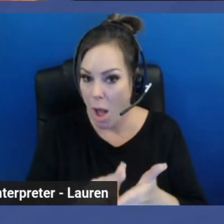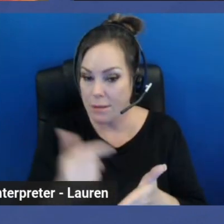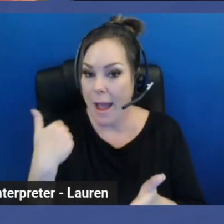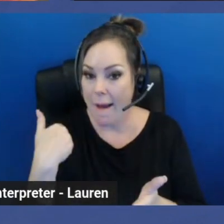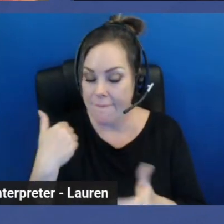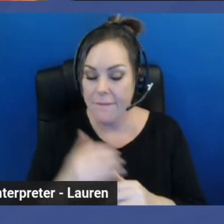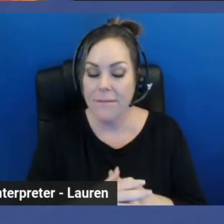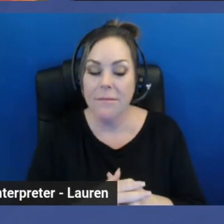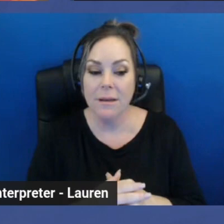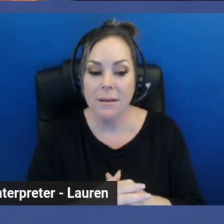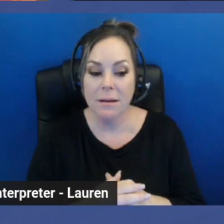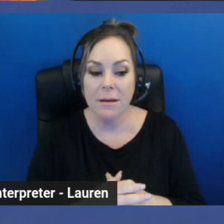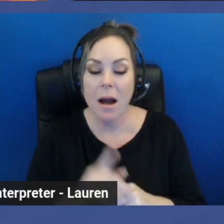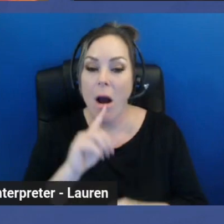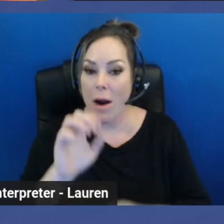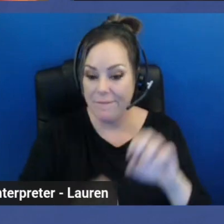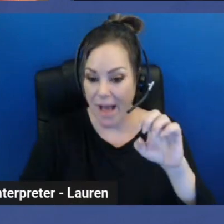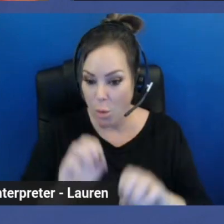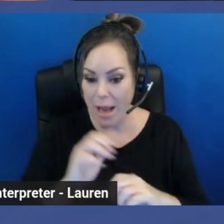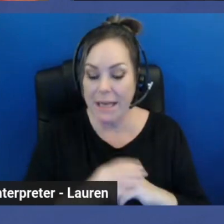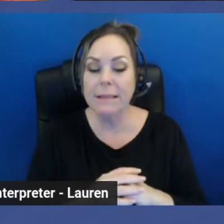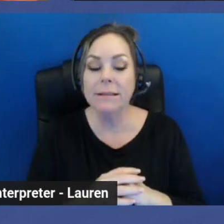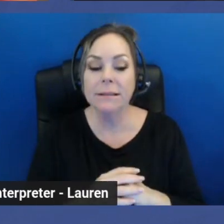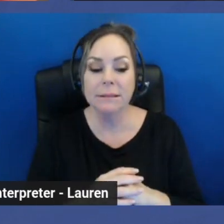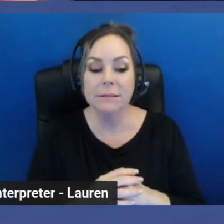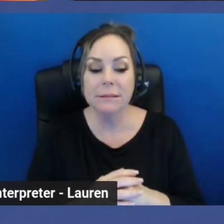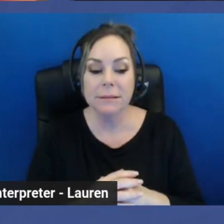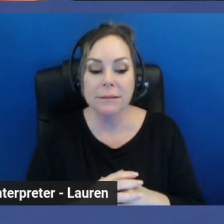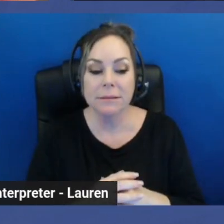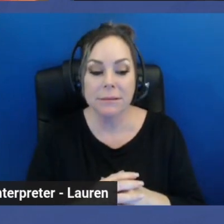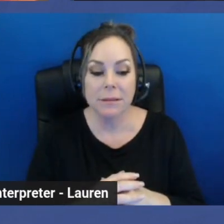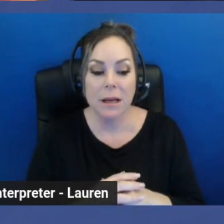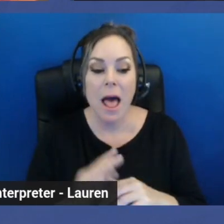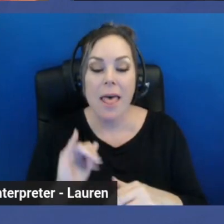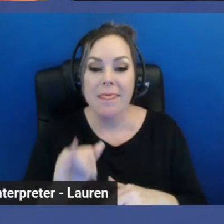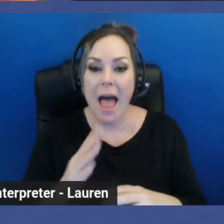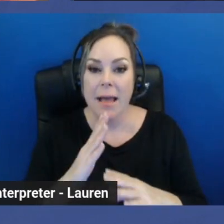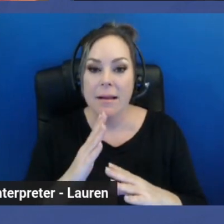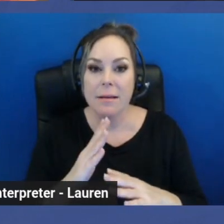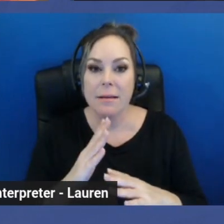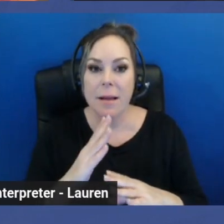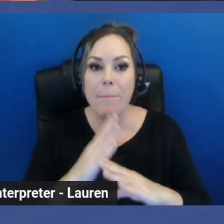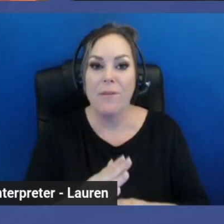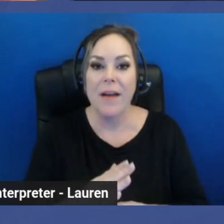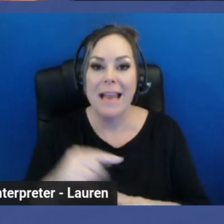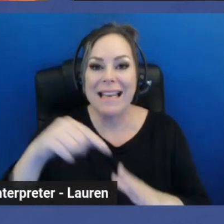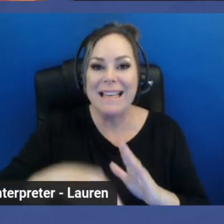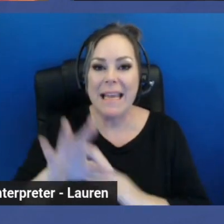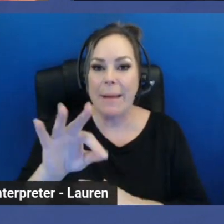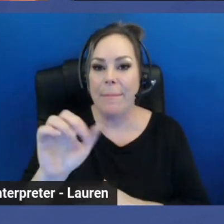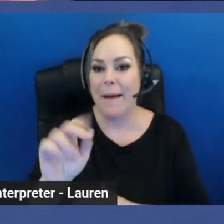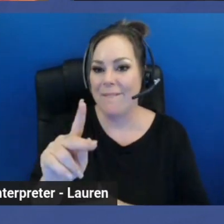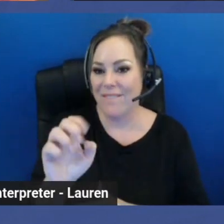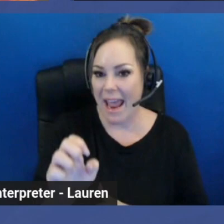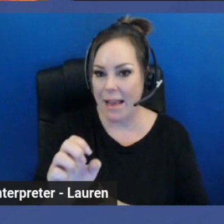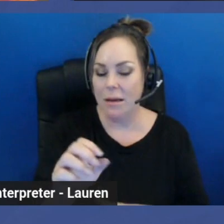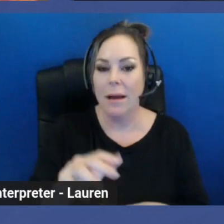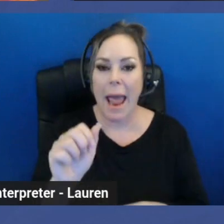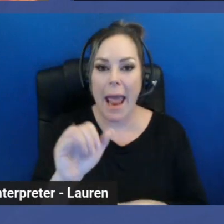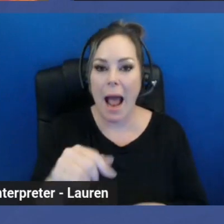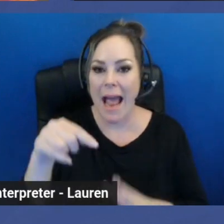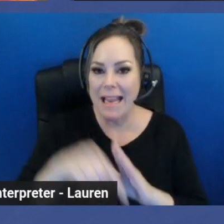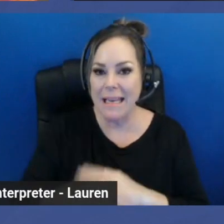are being evaluated and some passed, trying to prevent deep fakes, AI deep fakes of